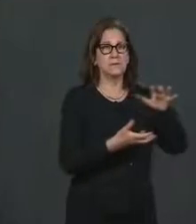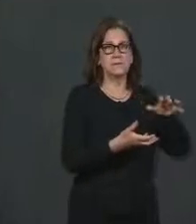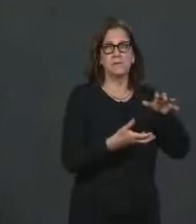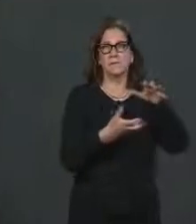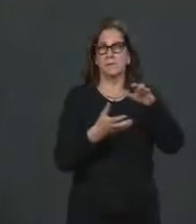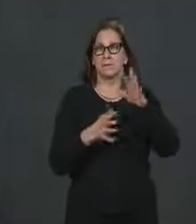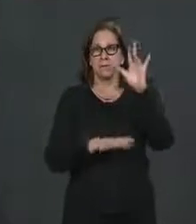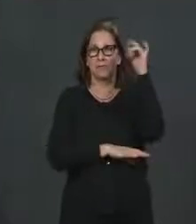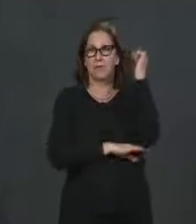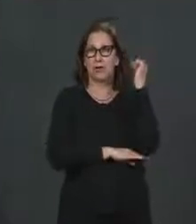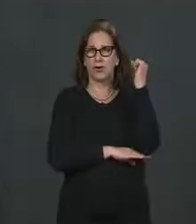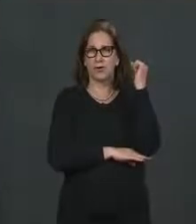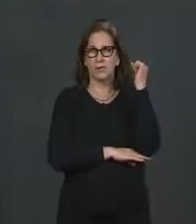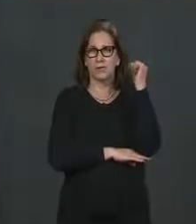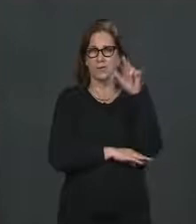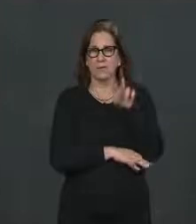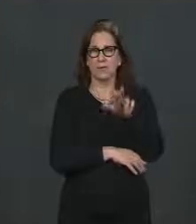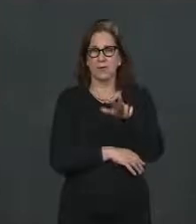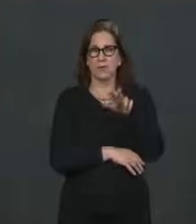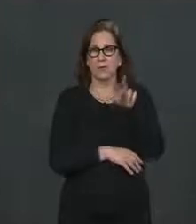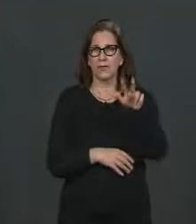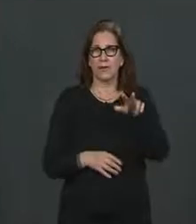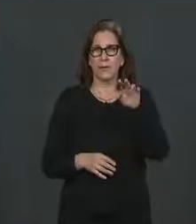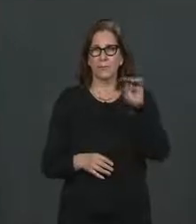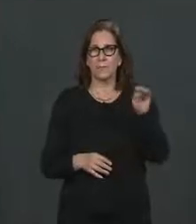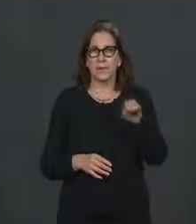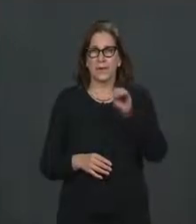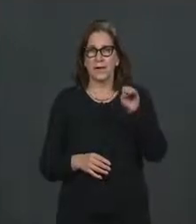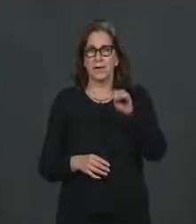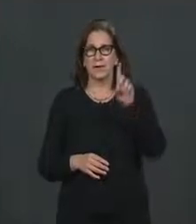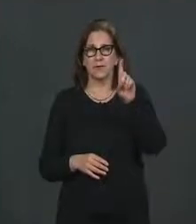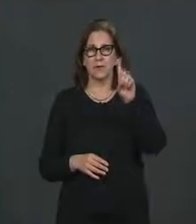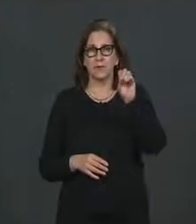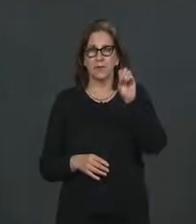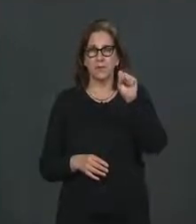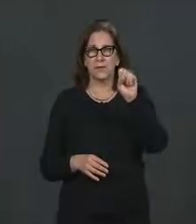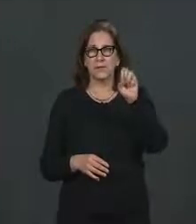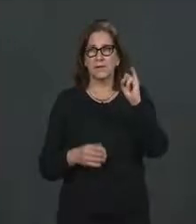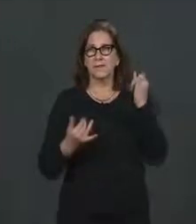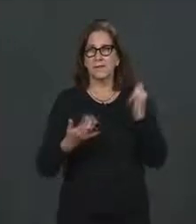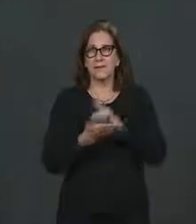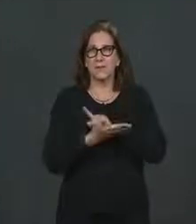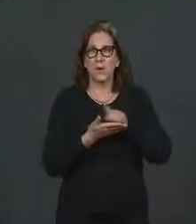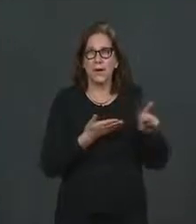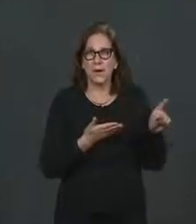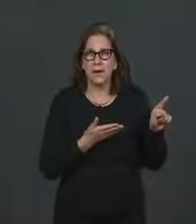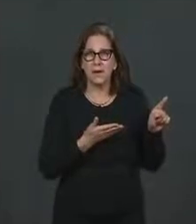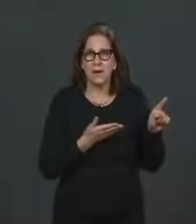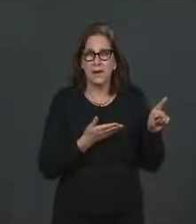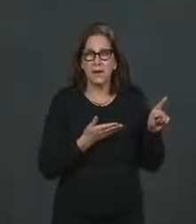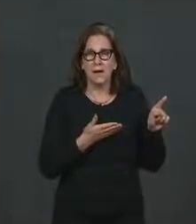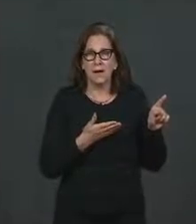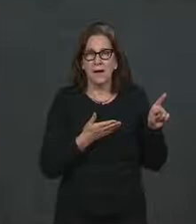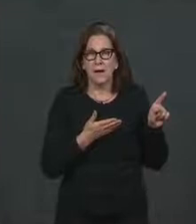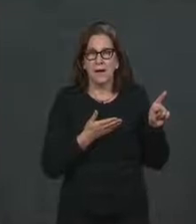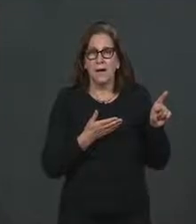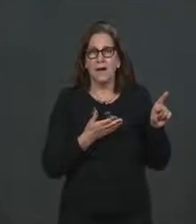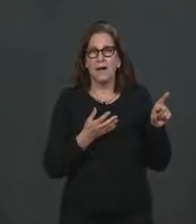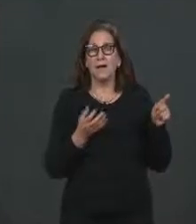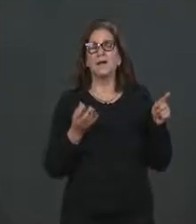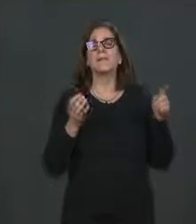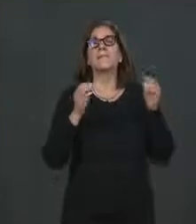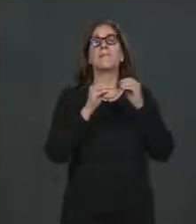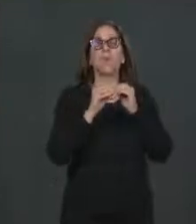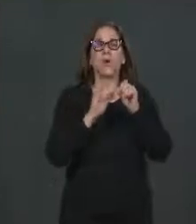33 million doses of vaccine this week. By getting more vaccine supply to states, community health centers, and